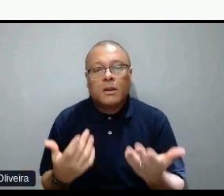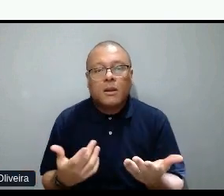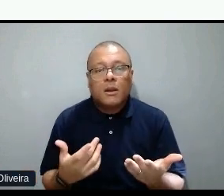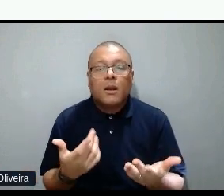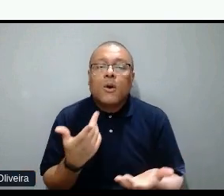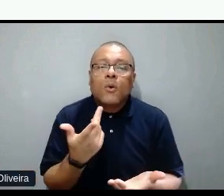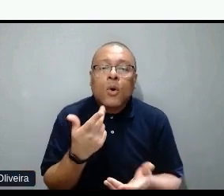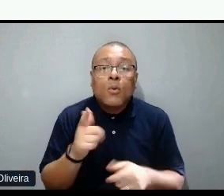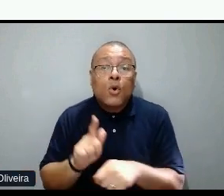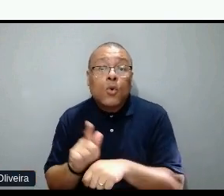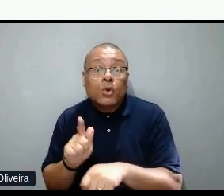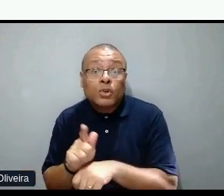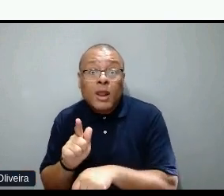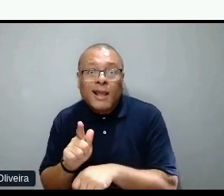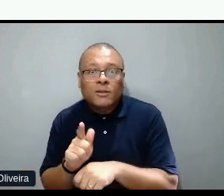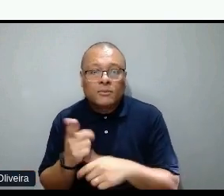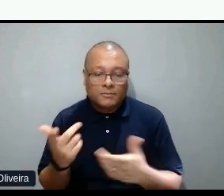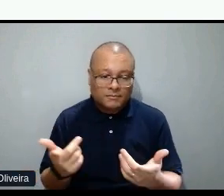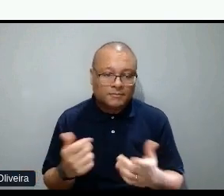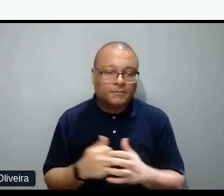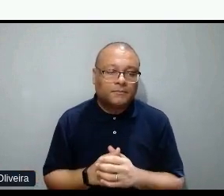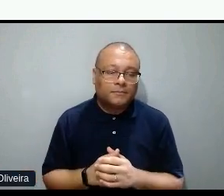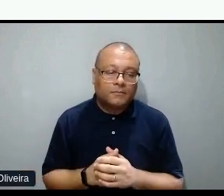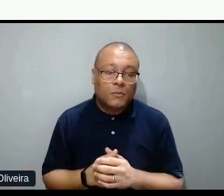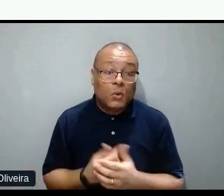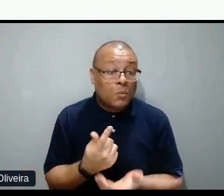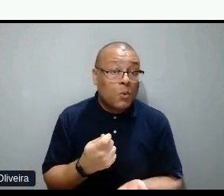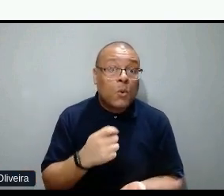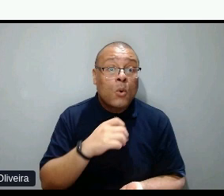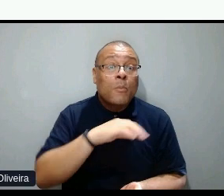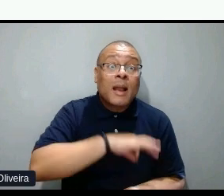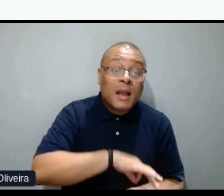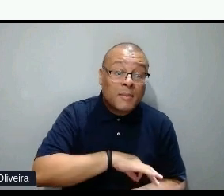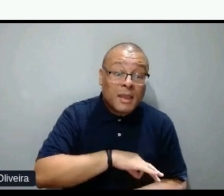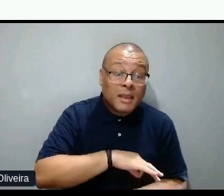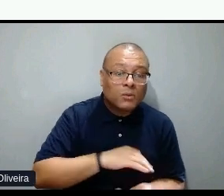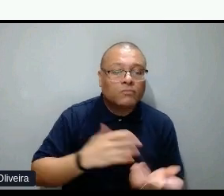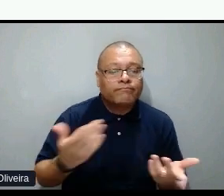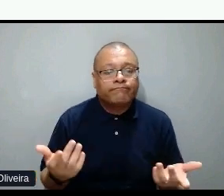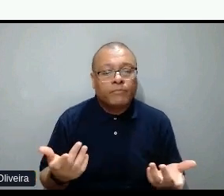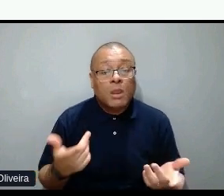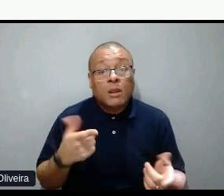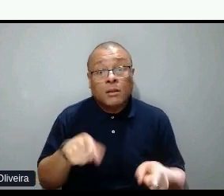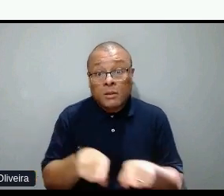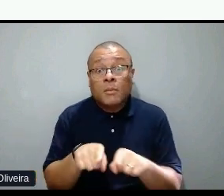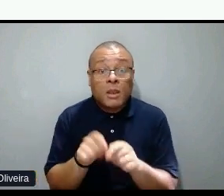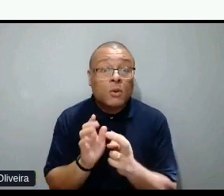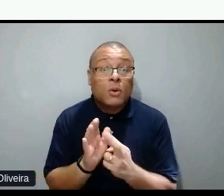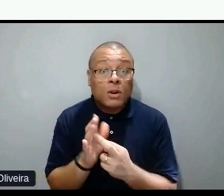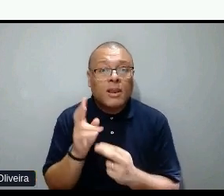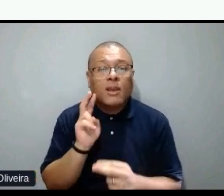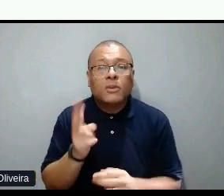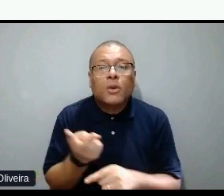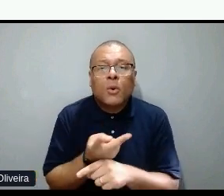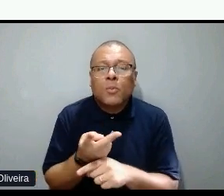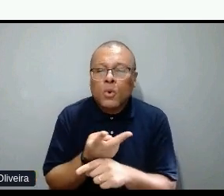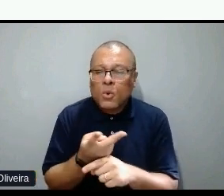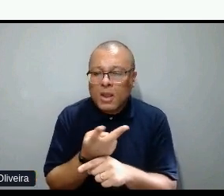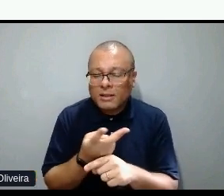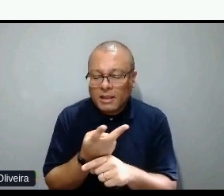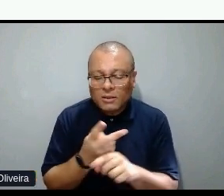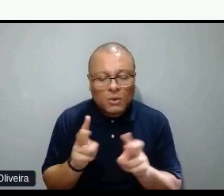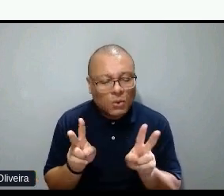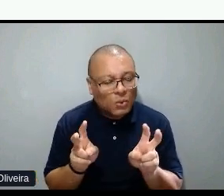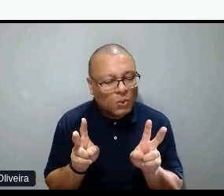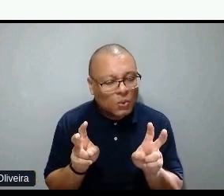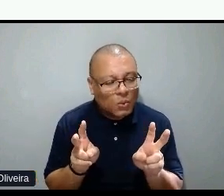is the management status? And then the last one that they talk about in the McKinsey report that I'm linking to is